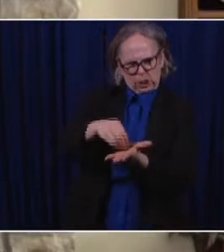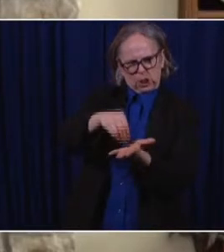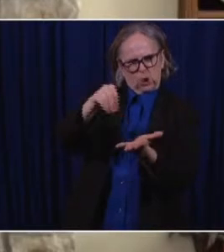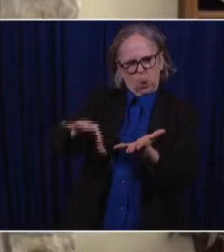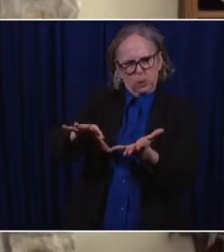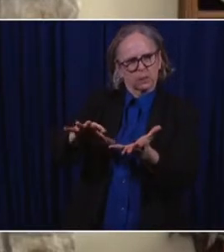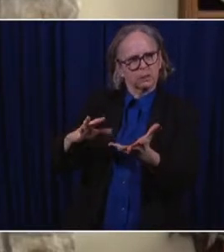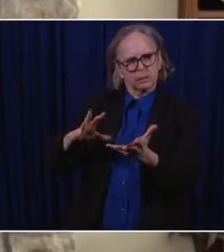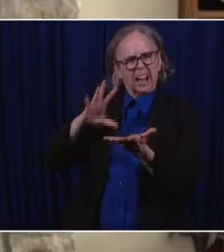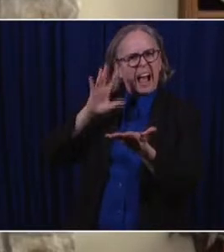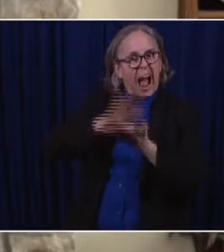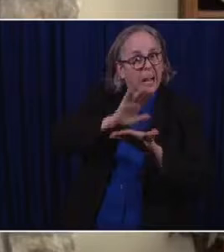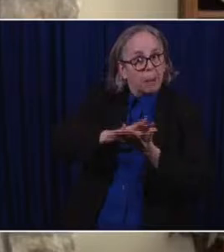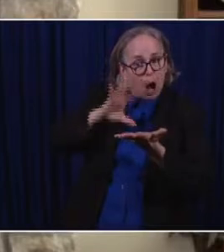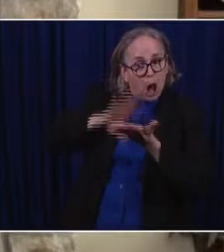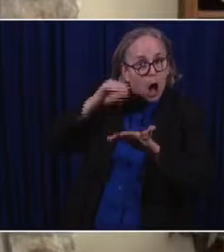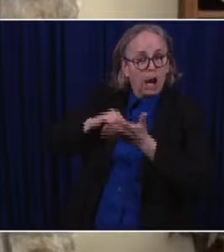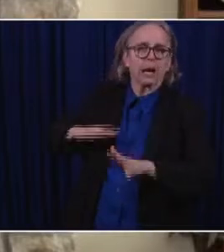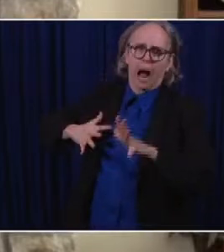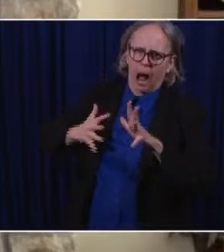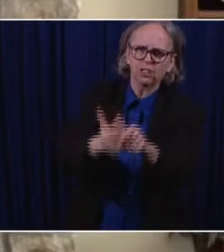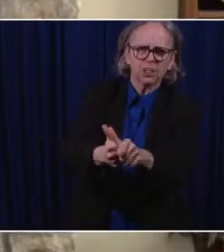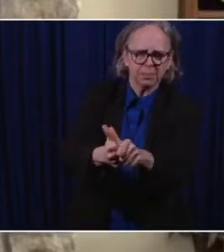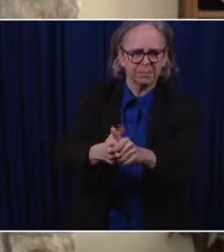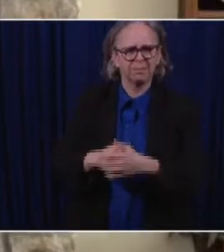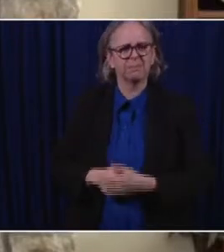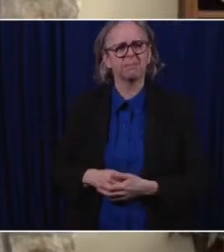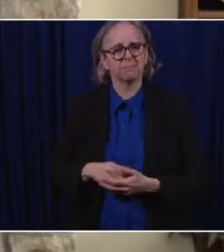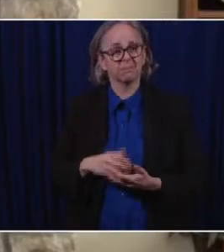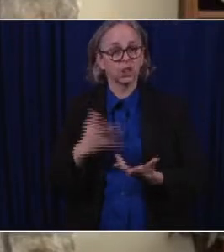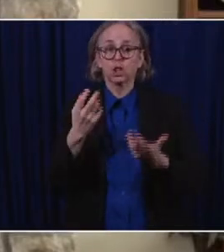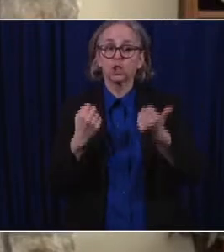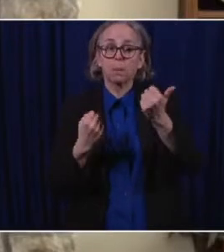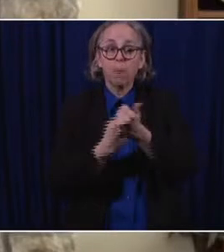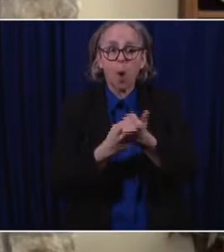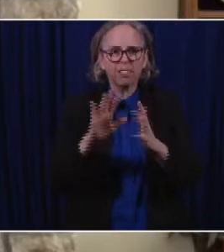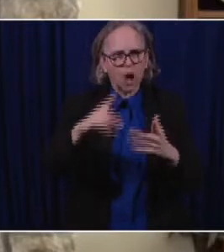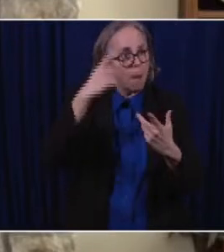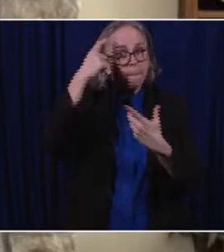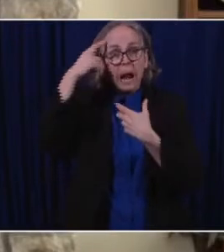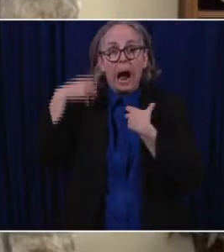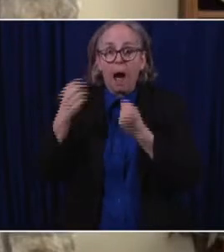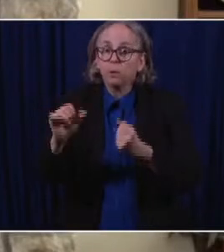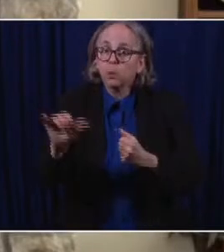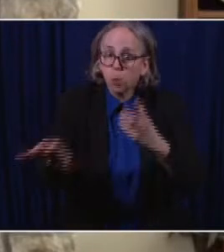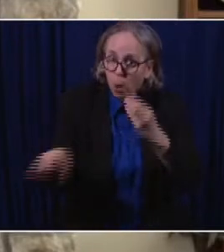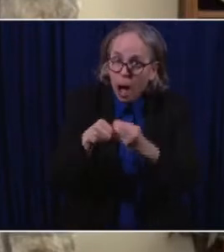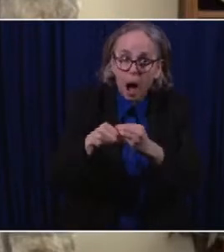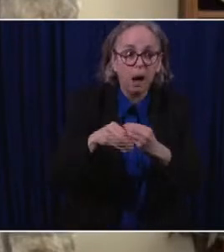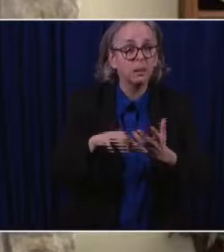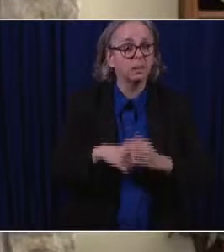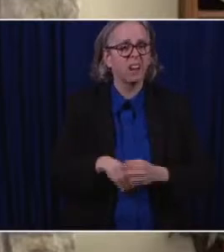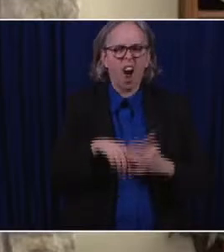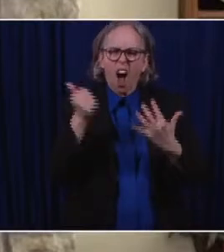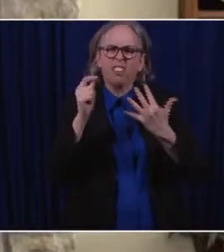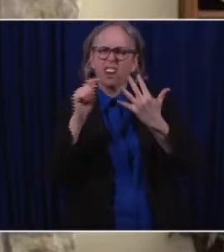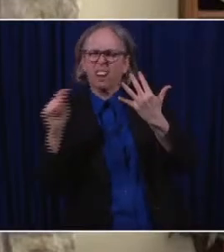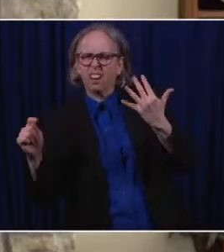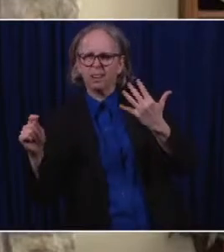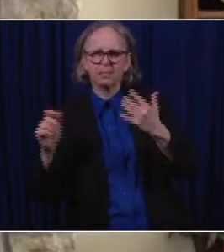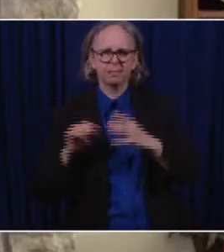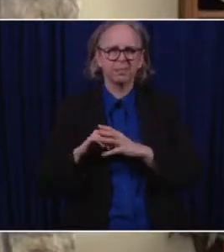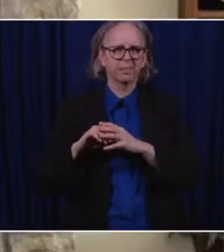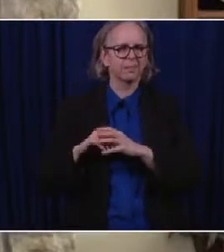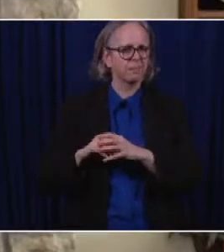child progress in regard to mental health, and other areas. So this should be focused on kids.